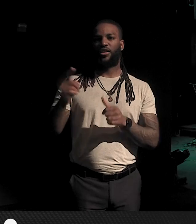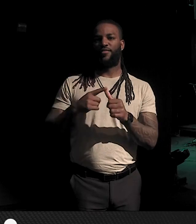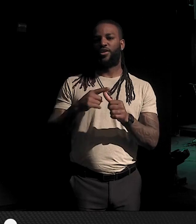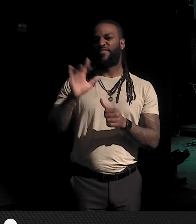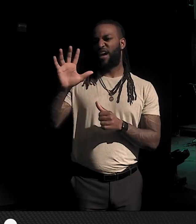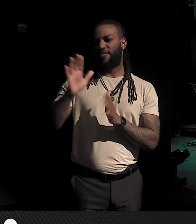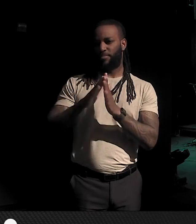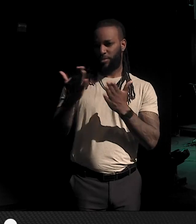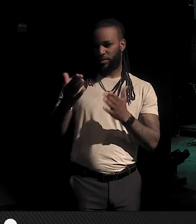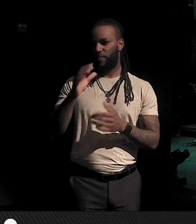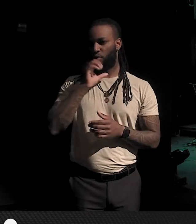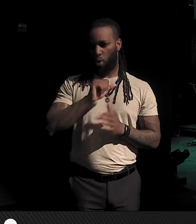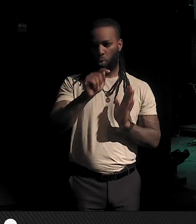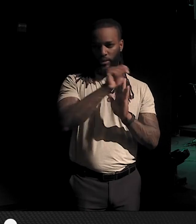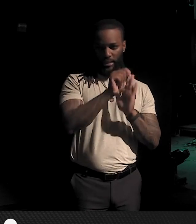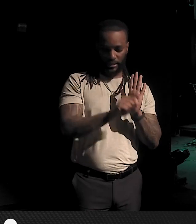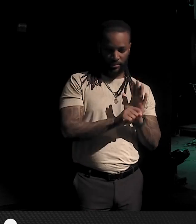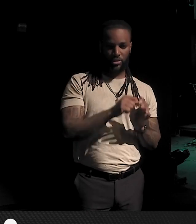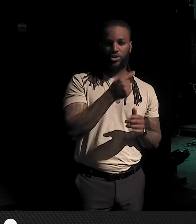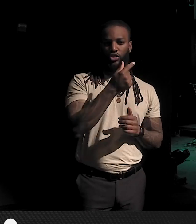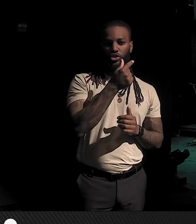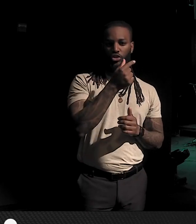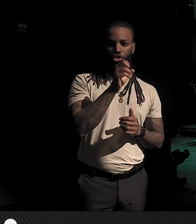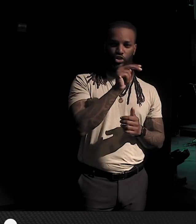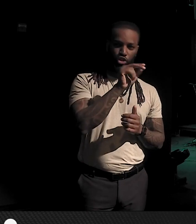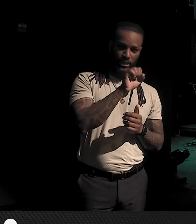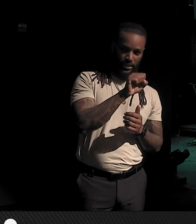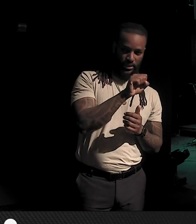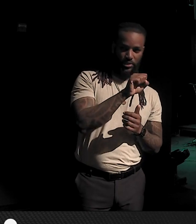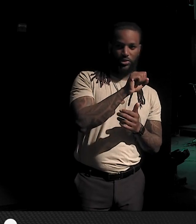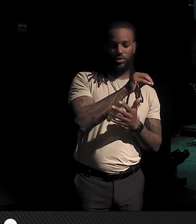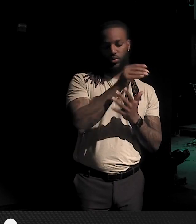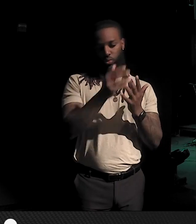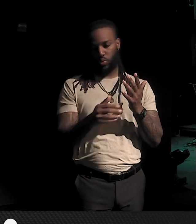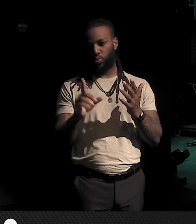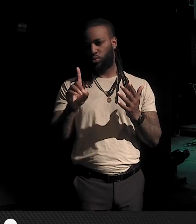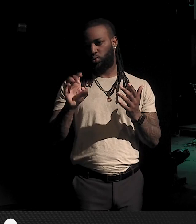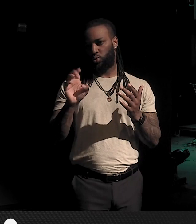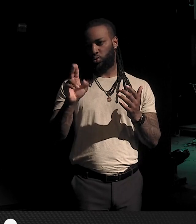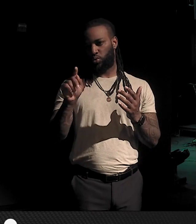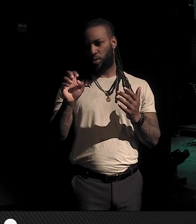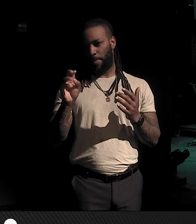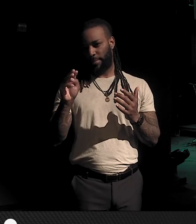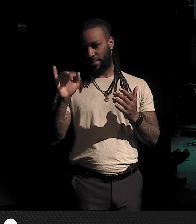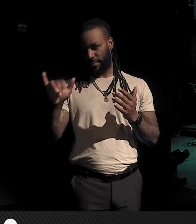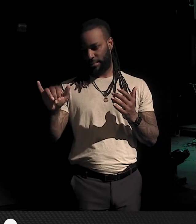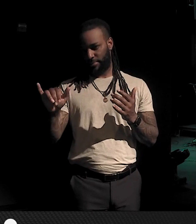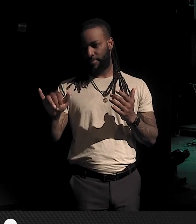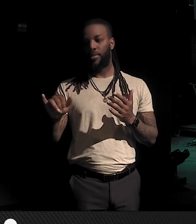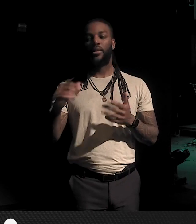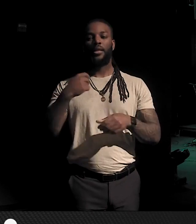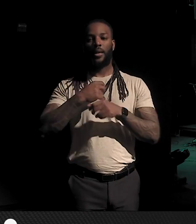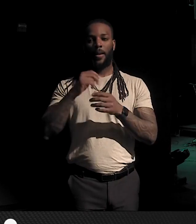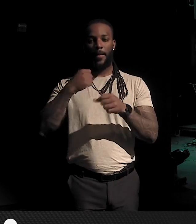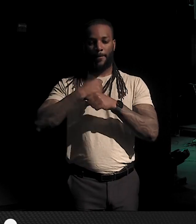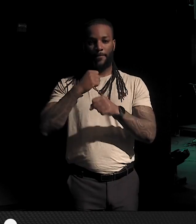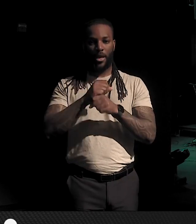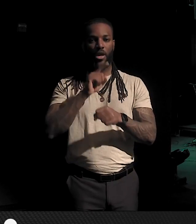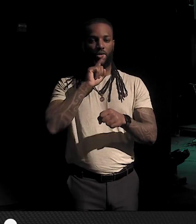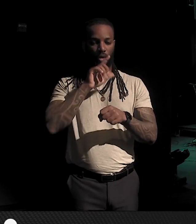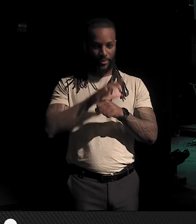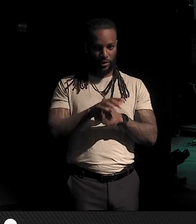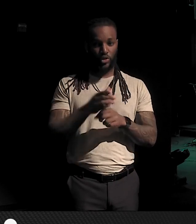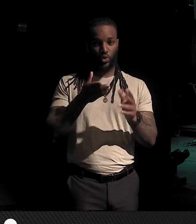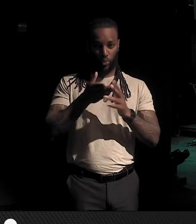Testament, Genesis, Exodus, Leviticus, Numbers, and Deuteronomy. He made covenantal promises throughout that document to